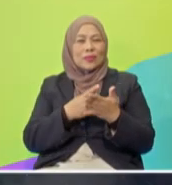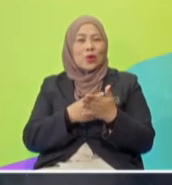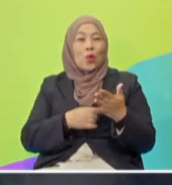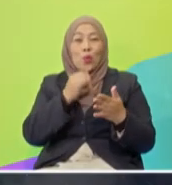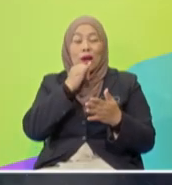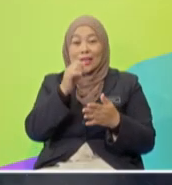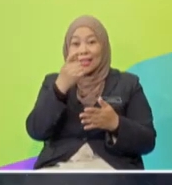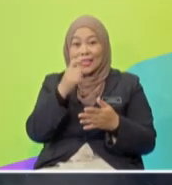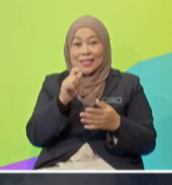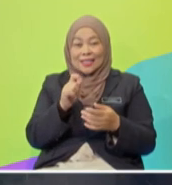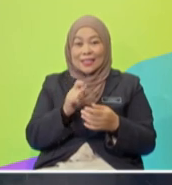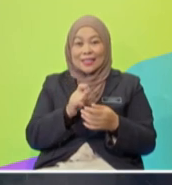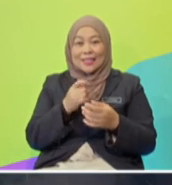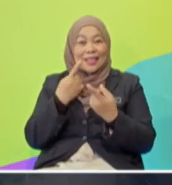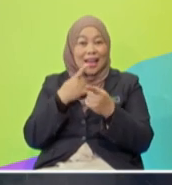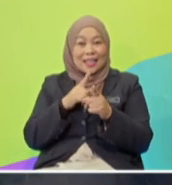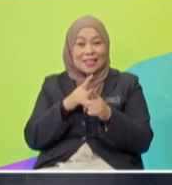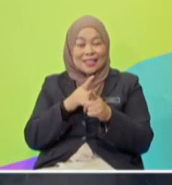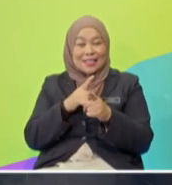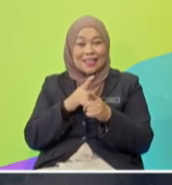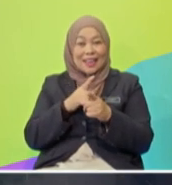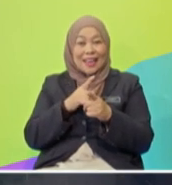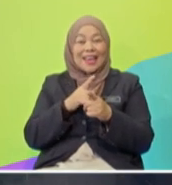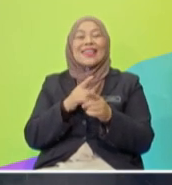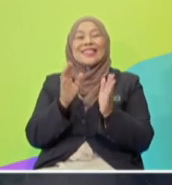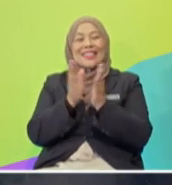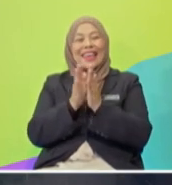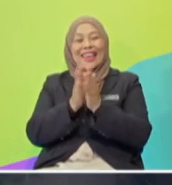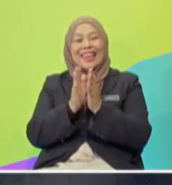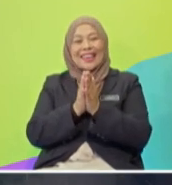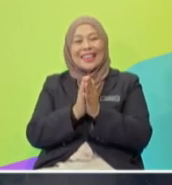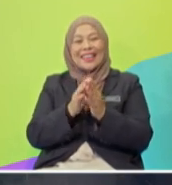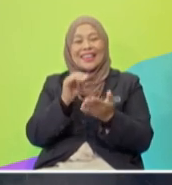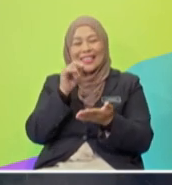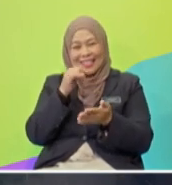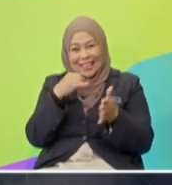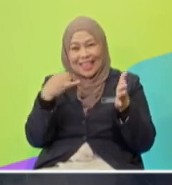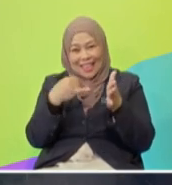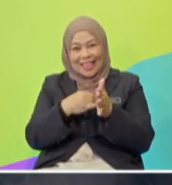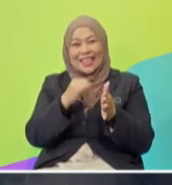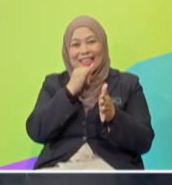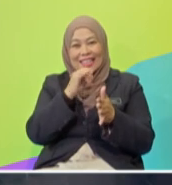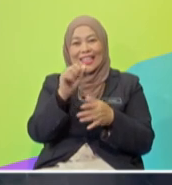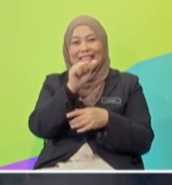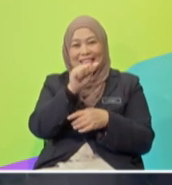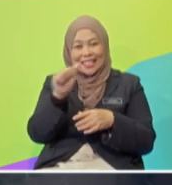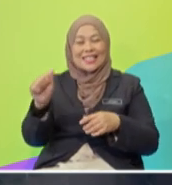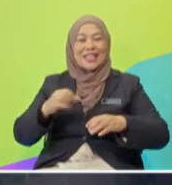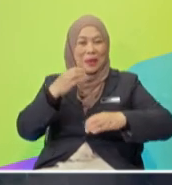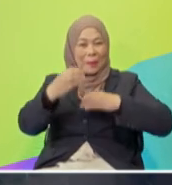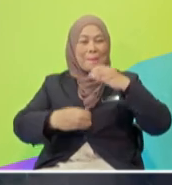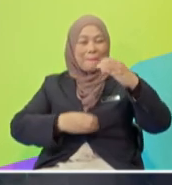the answer bicycle? Yes, you're right. Very good. Yes. Okay, I'll show